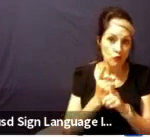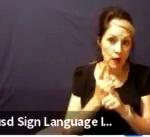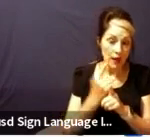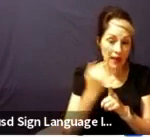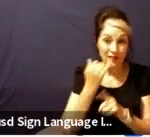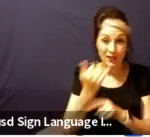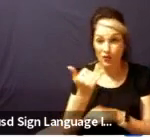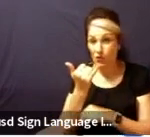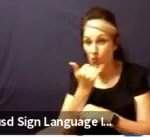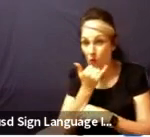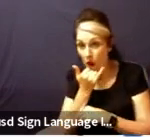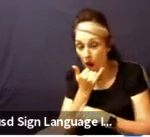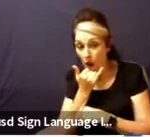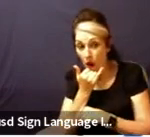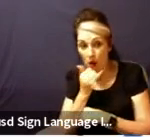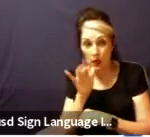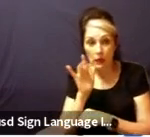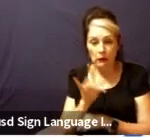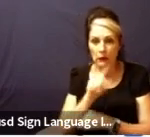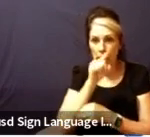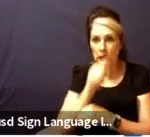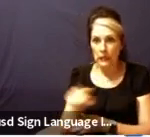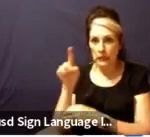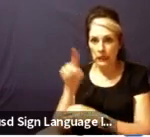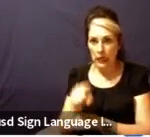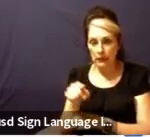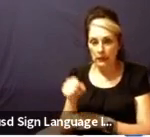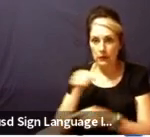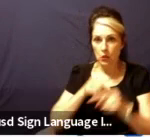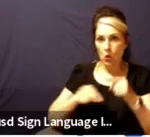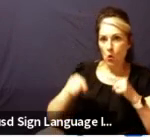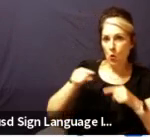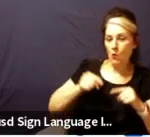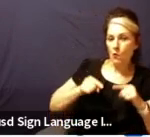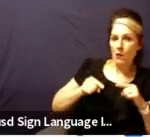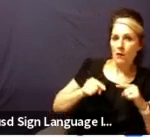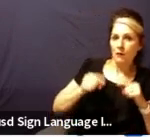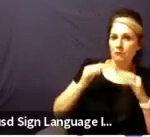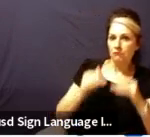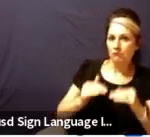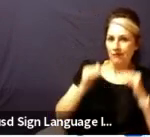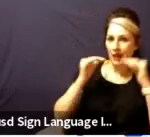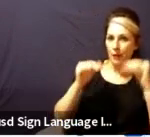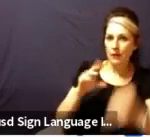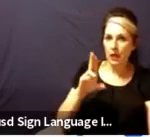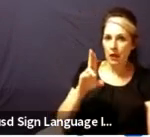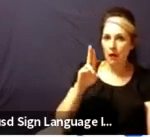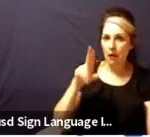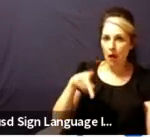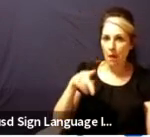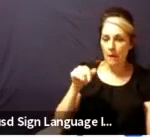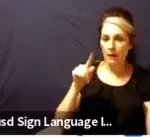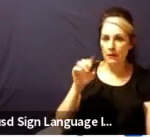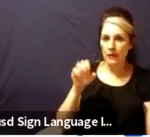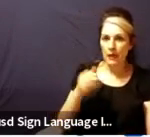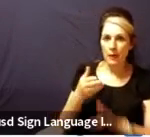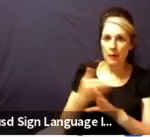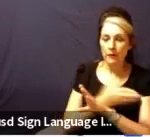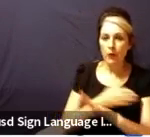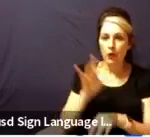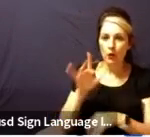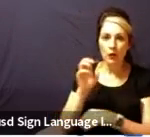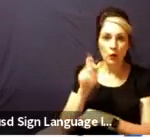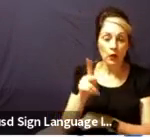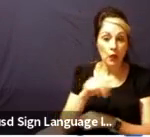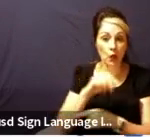not correct, then click the cancel button and make sure that you update that information before clicking OK, because once you